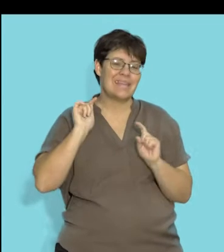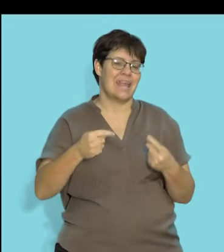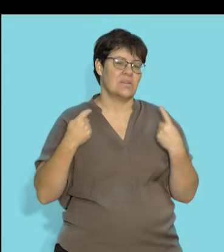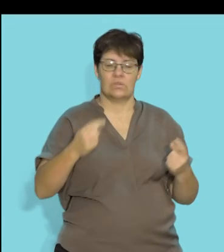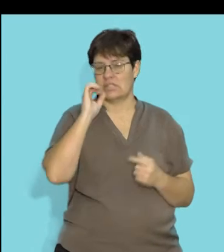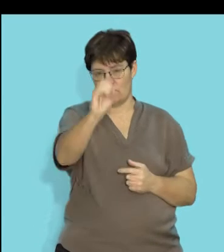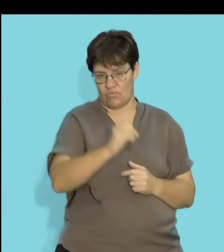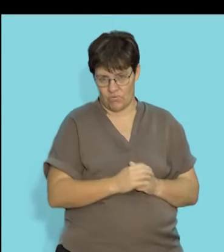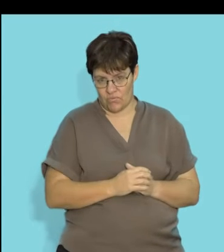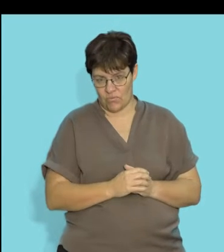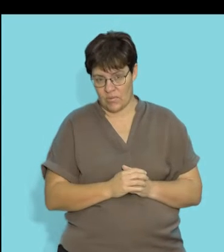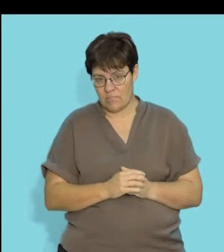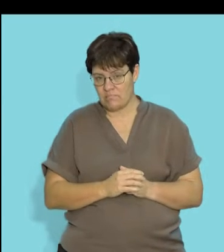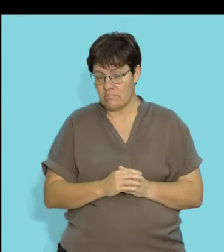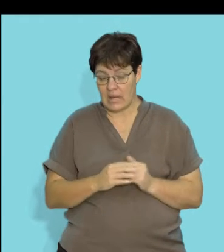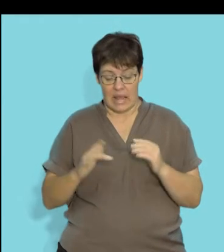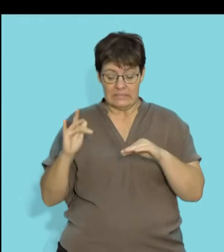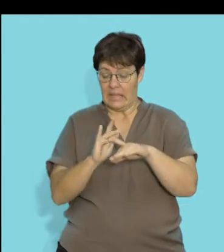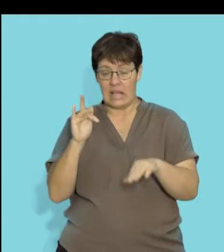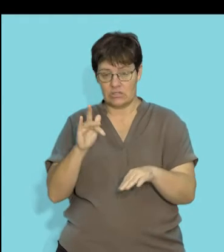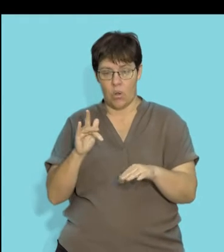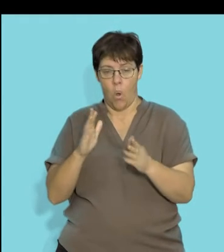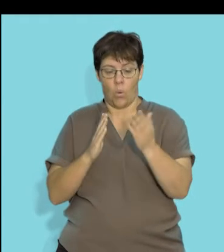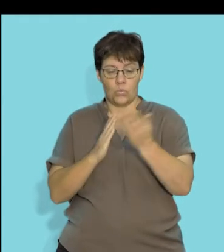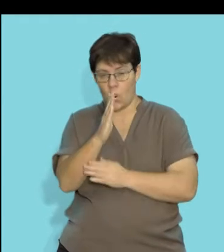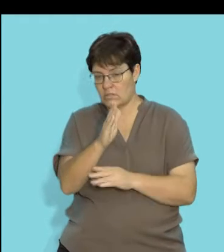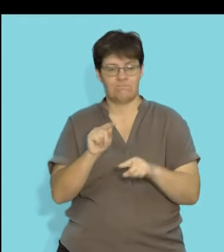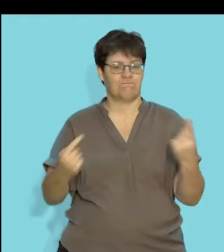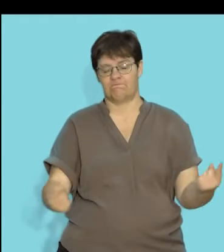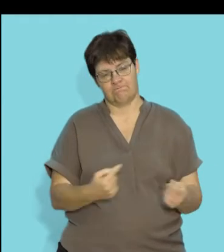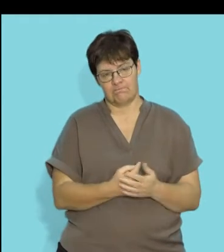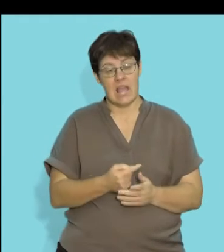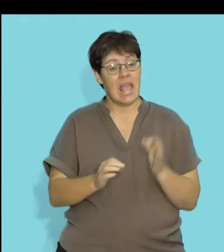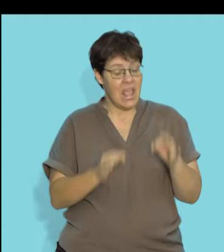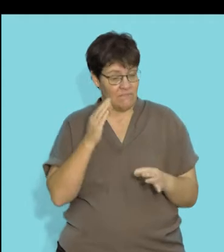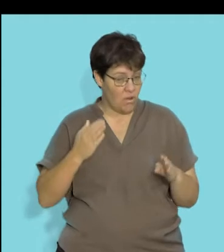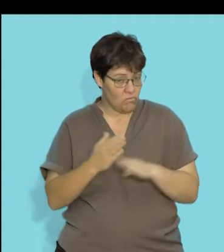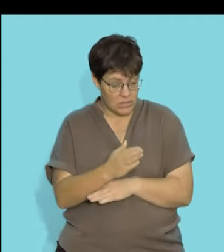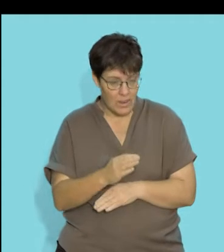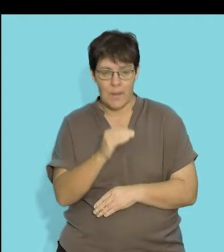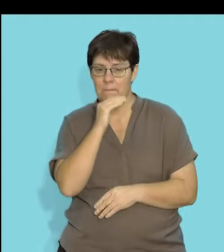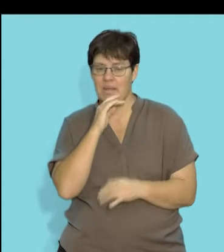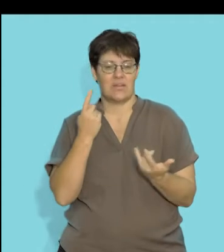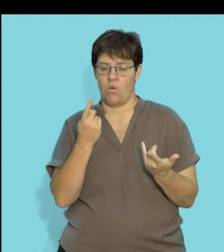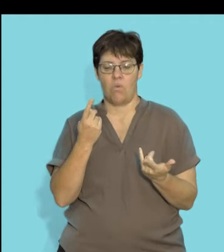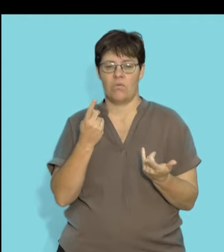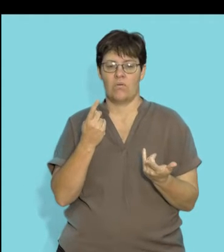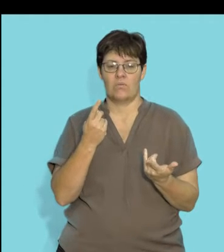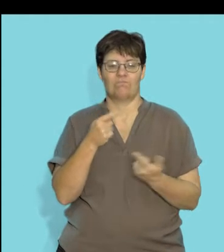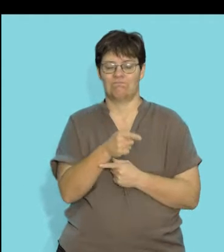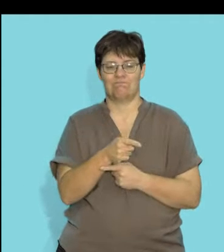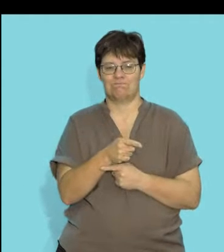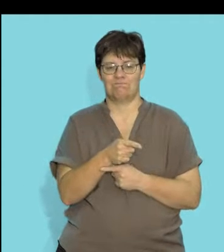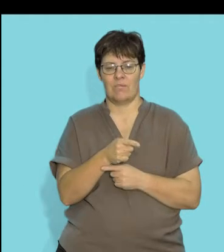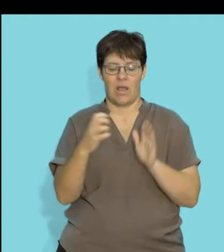y cannot be 0. So it cannot cross any of the axes. As soon as it does that, it means it is now